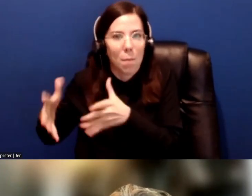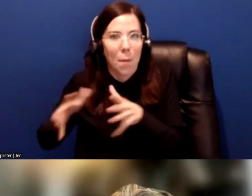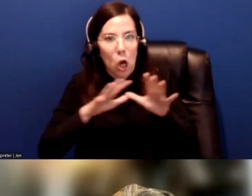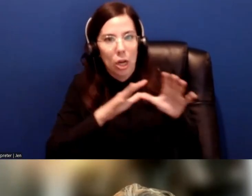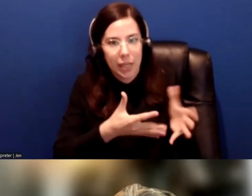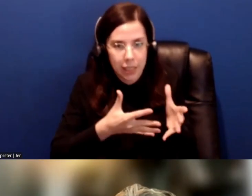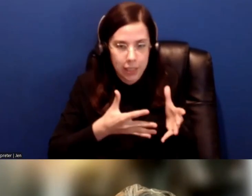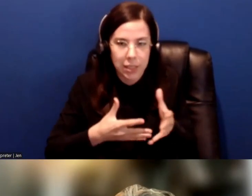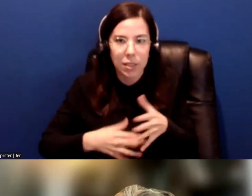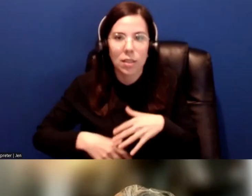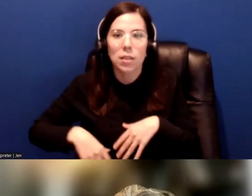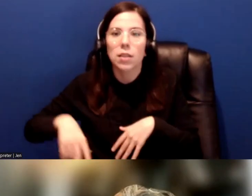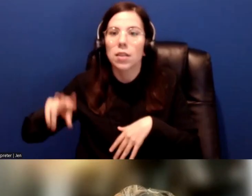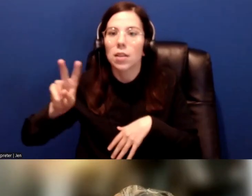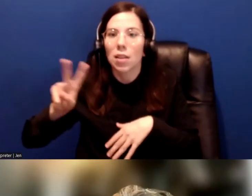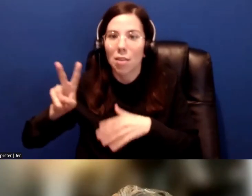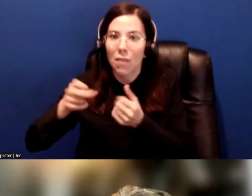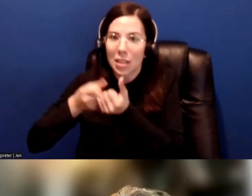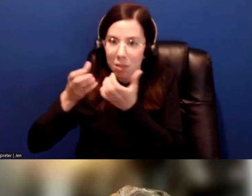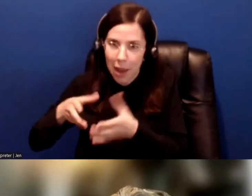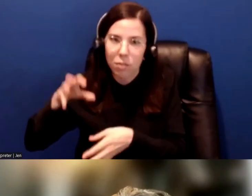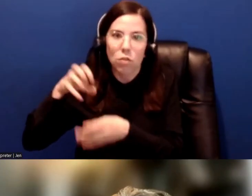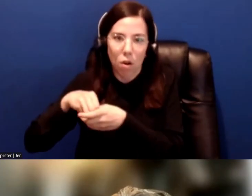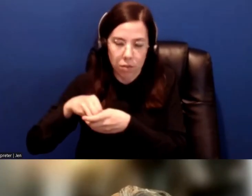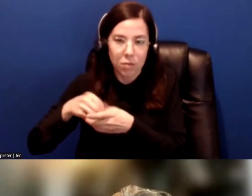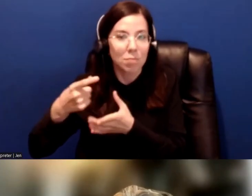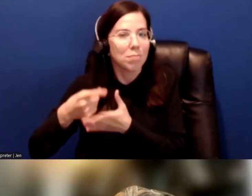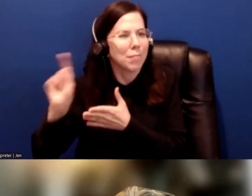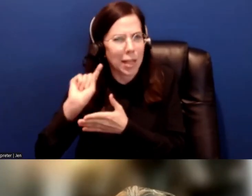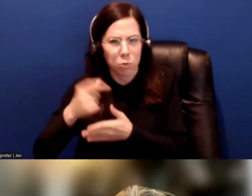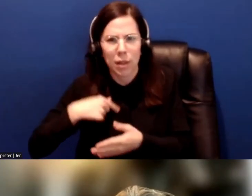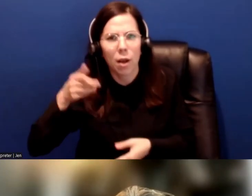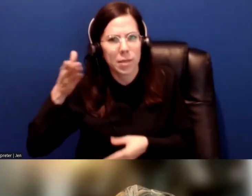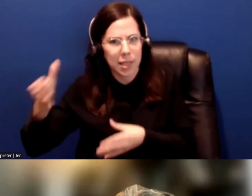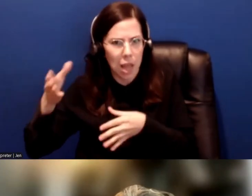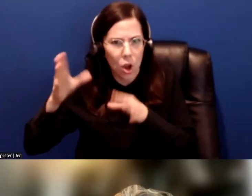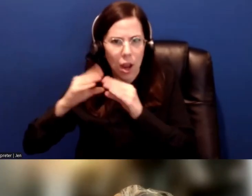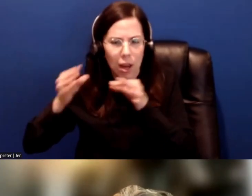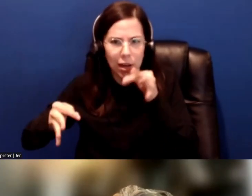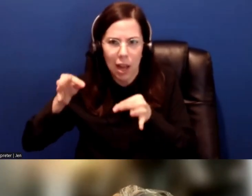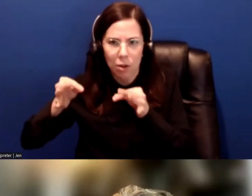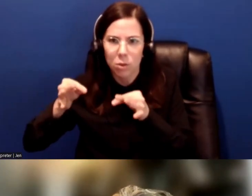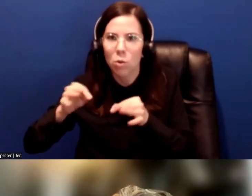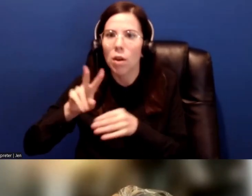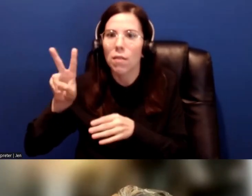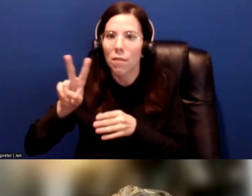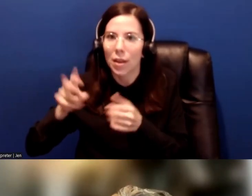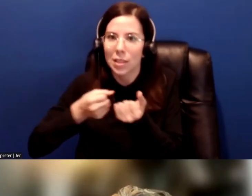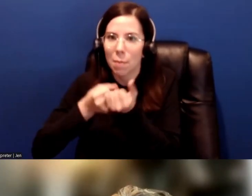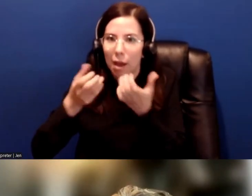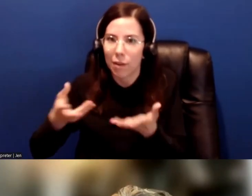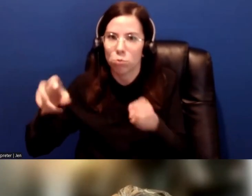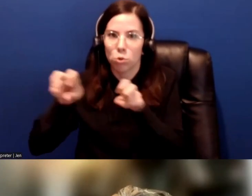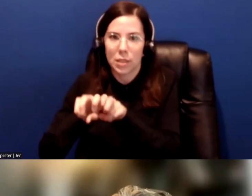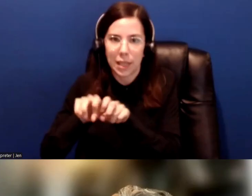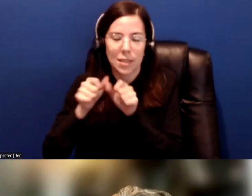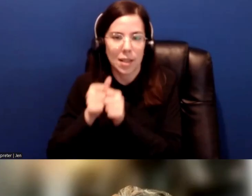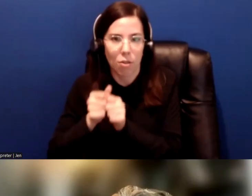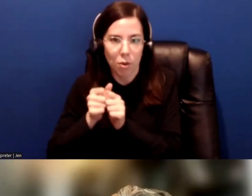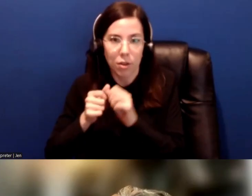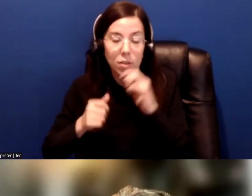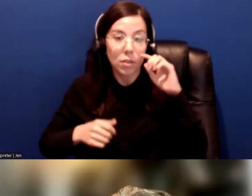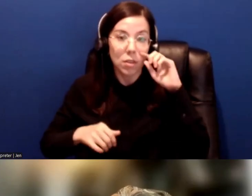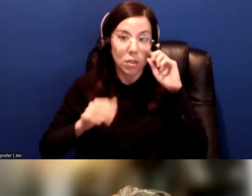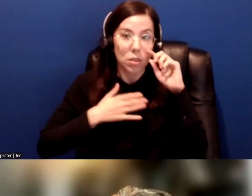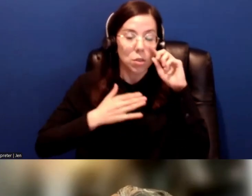counsel, and the victim advocate is not excluded. I was last week just at one of those hearings where the victim advocate was sitting next to the victim during that process. So in my